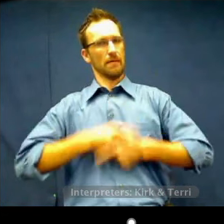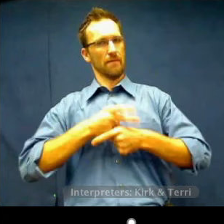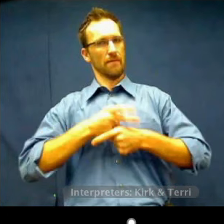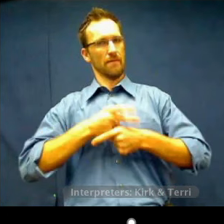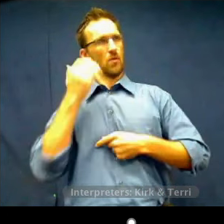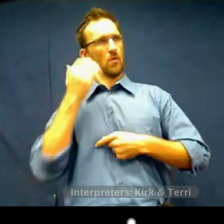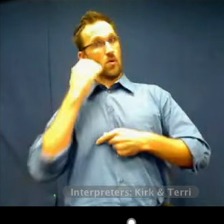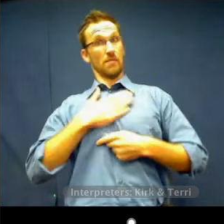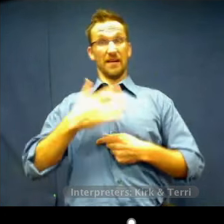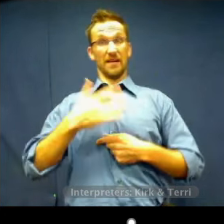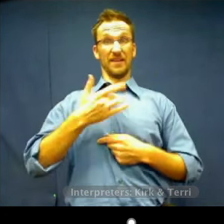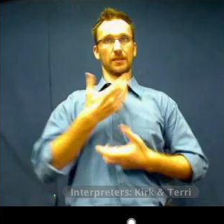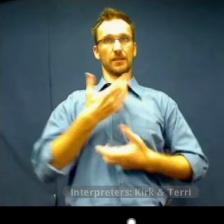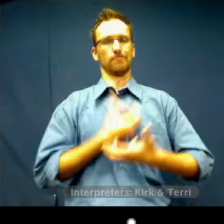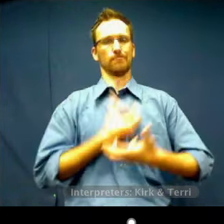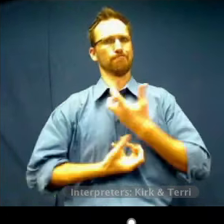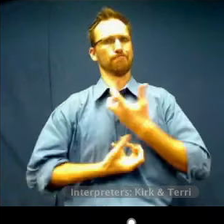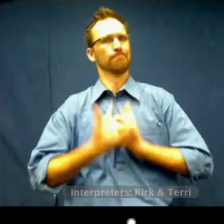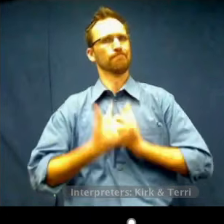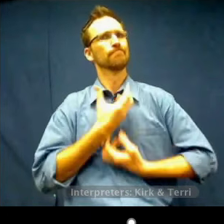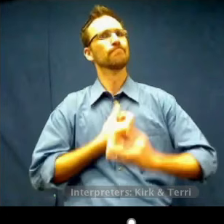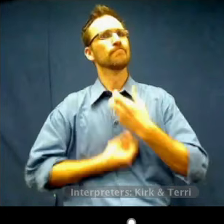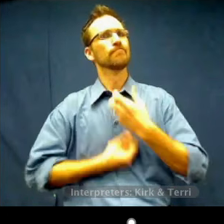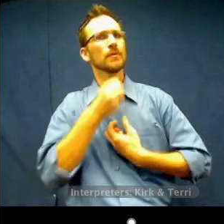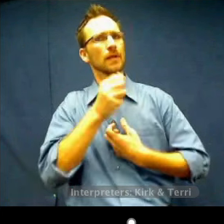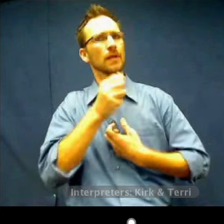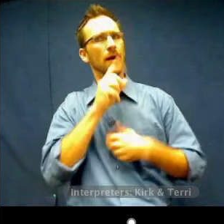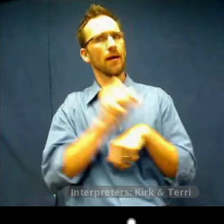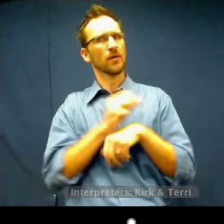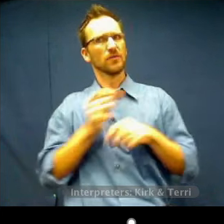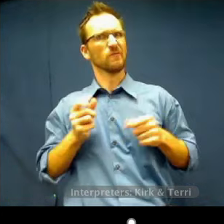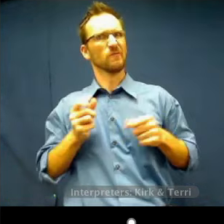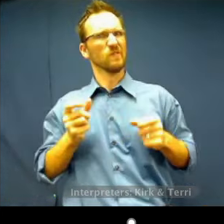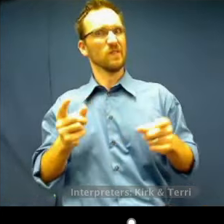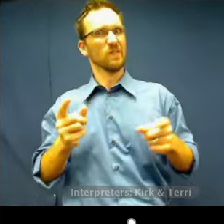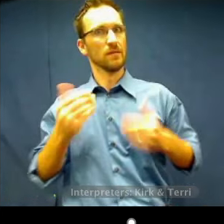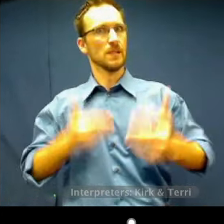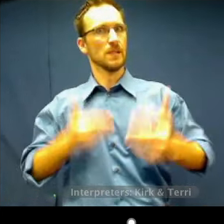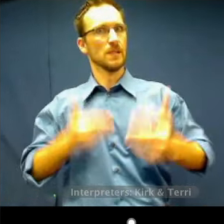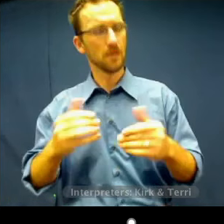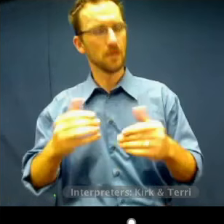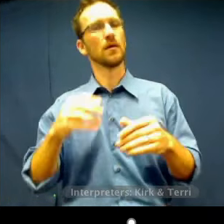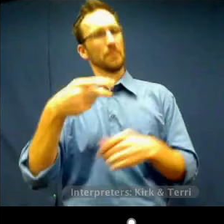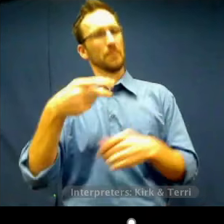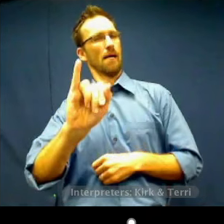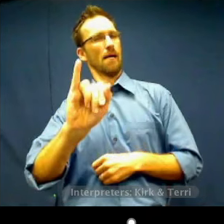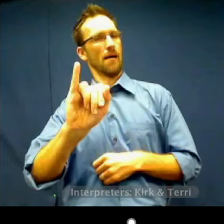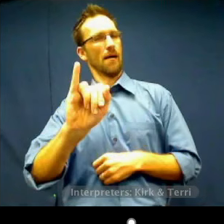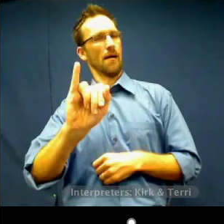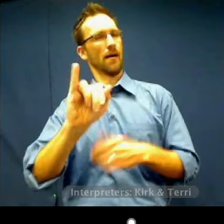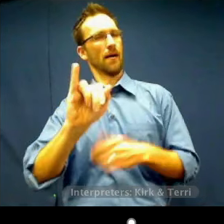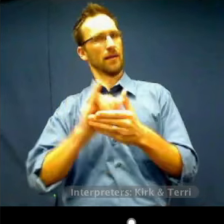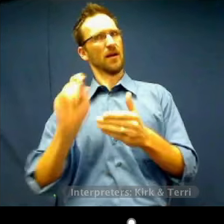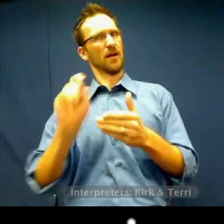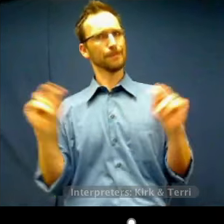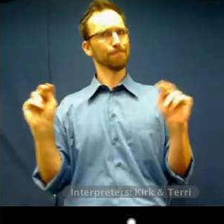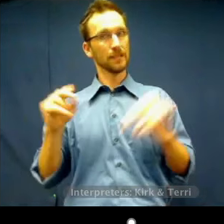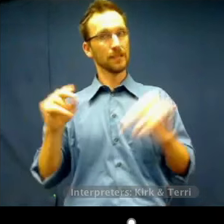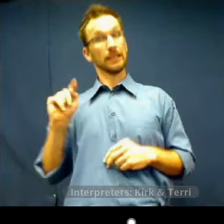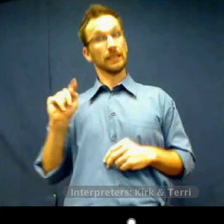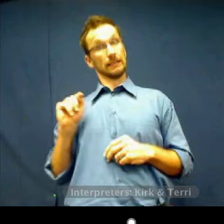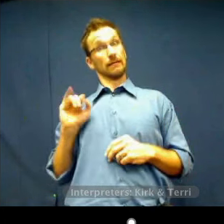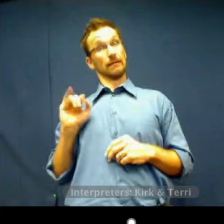feelings in check. And as a court interpreter, as a table interpreter, there's a little bit more leeway because you're part of the litigation